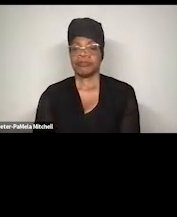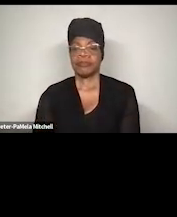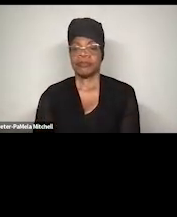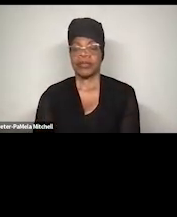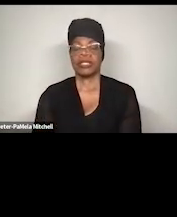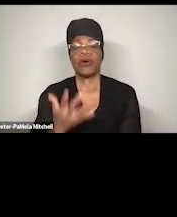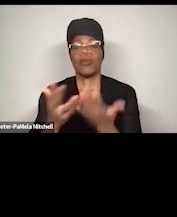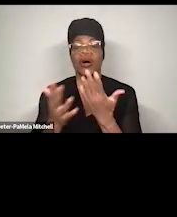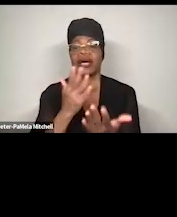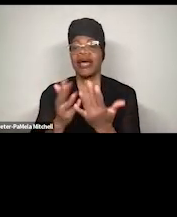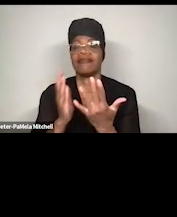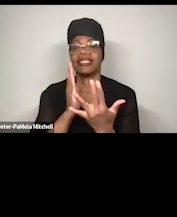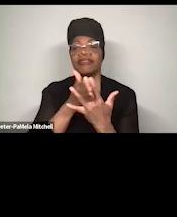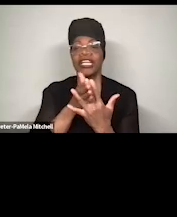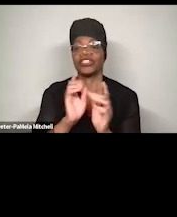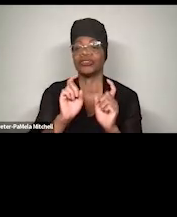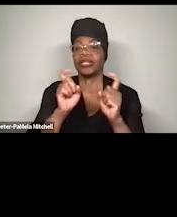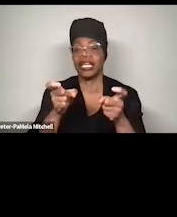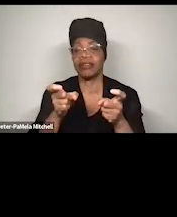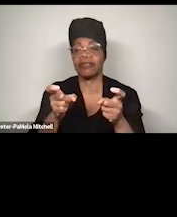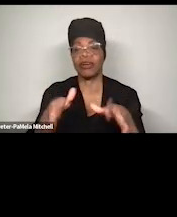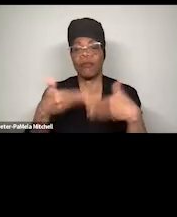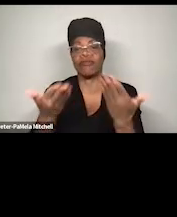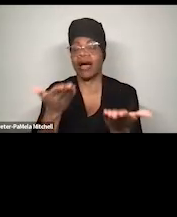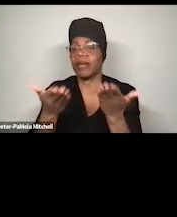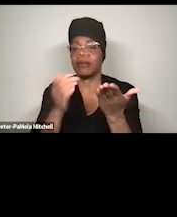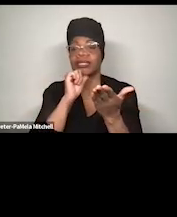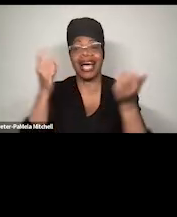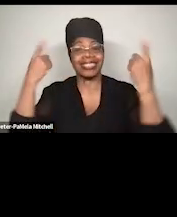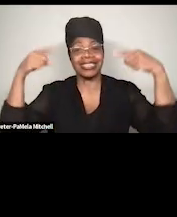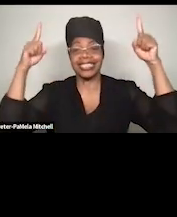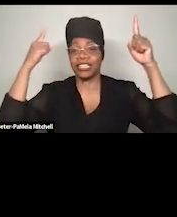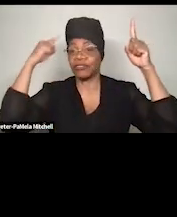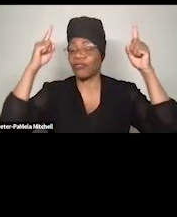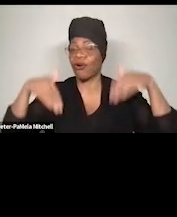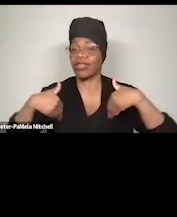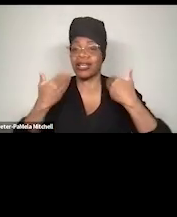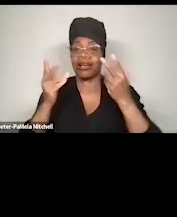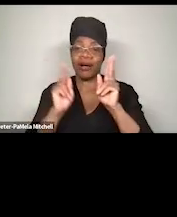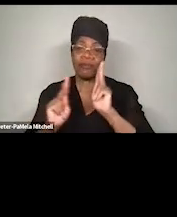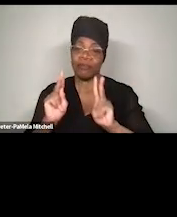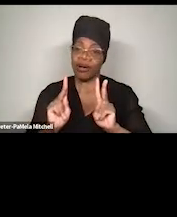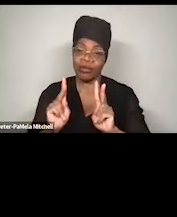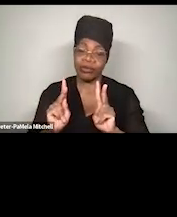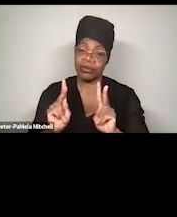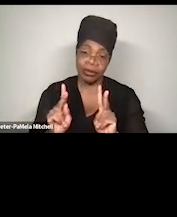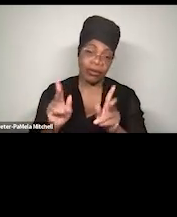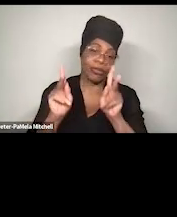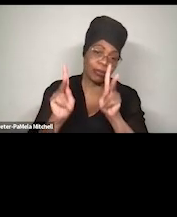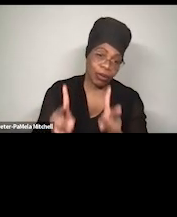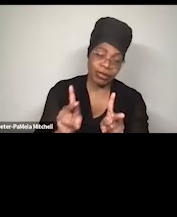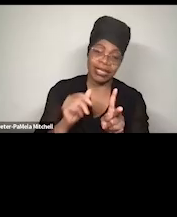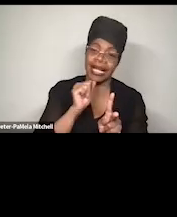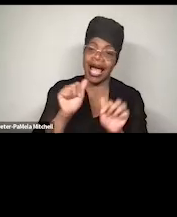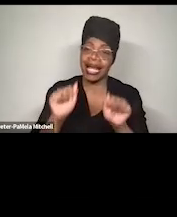basically whatever intervention was given, it might not have worked for that young person at that time. And so it was not able to be able to really stick